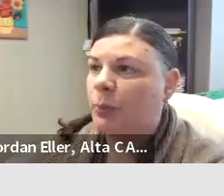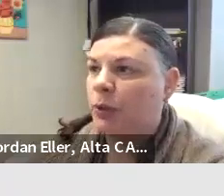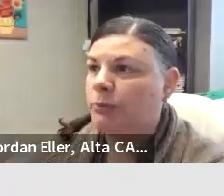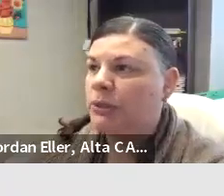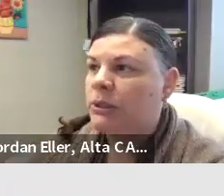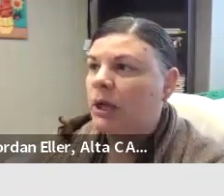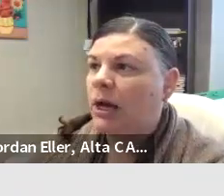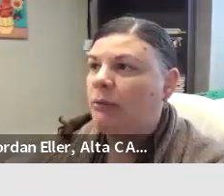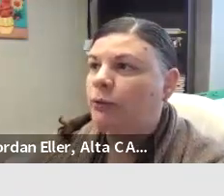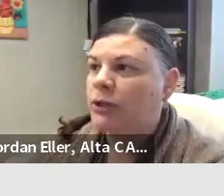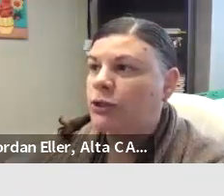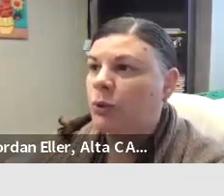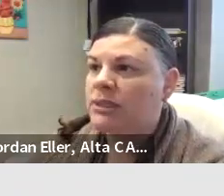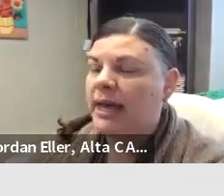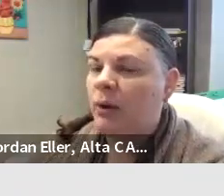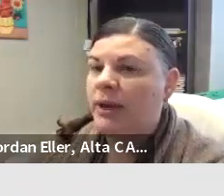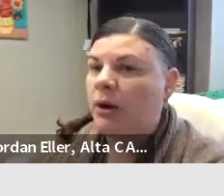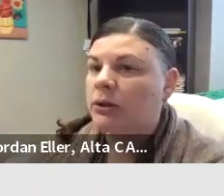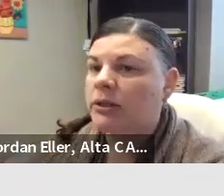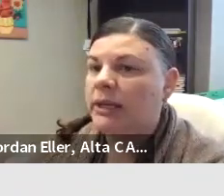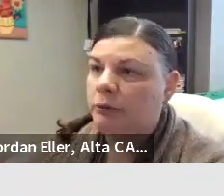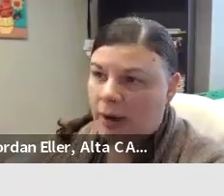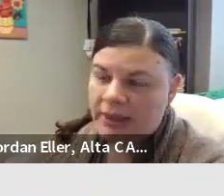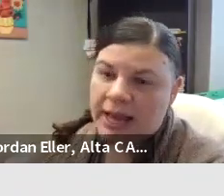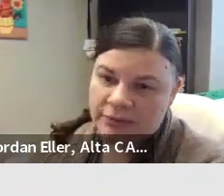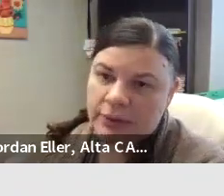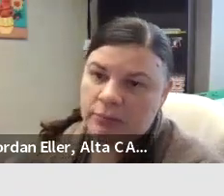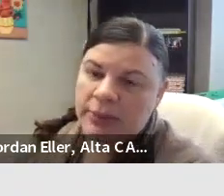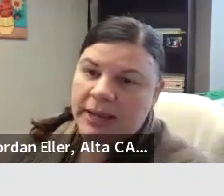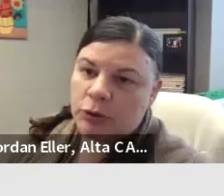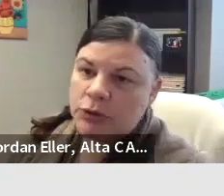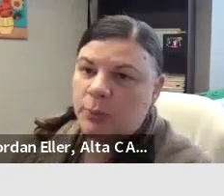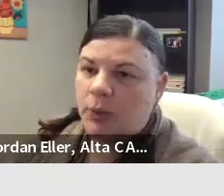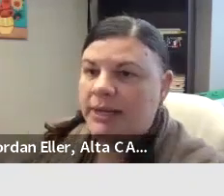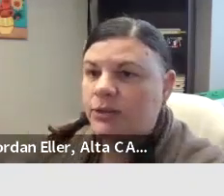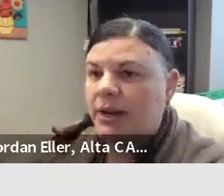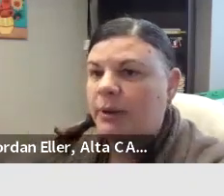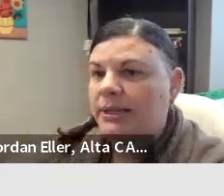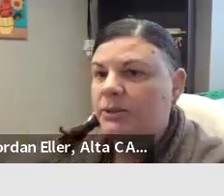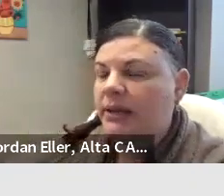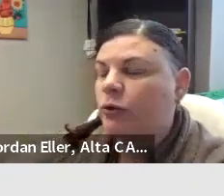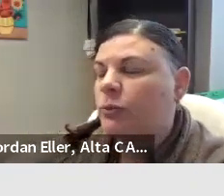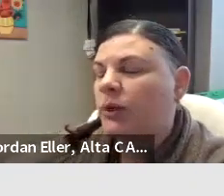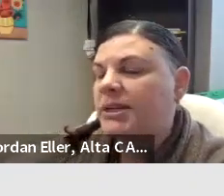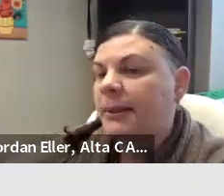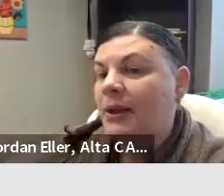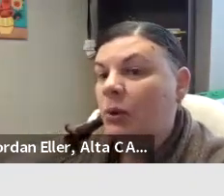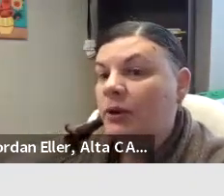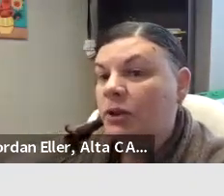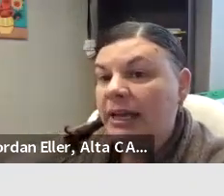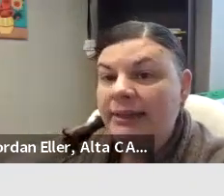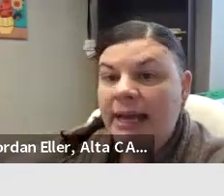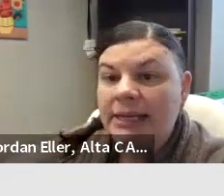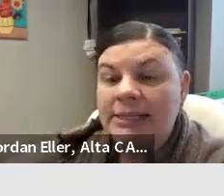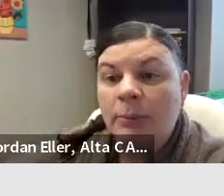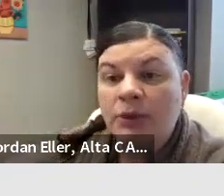behavioral support home for adults that we are looking, right, that have behavioral support needs, right? Intense behavioral support needs. We